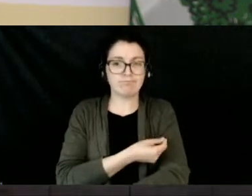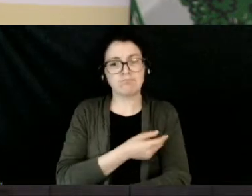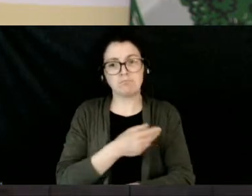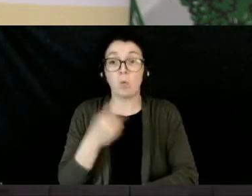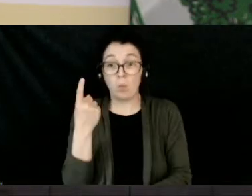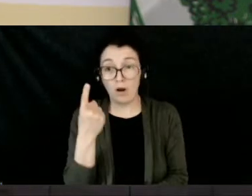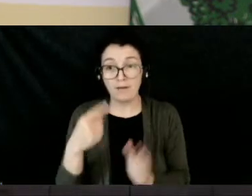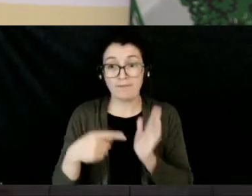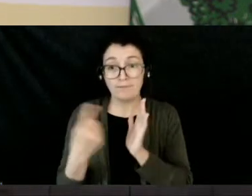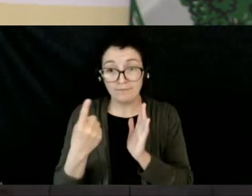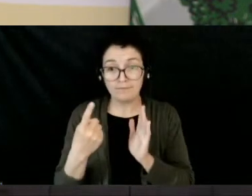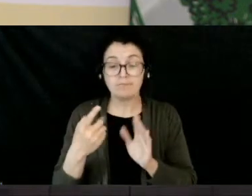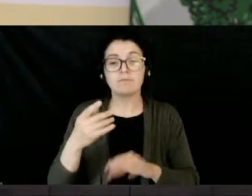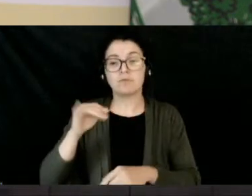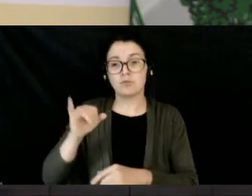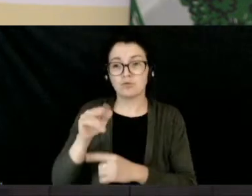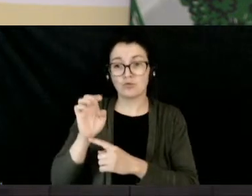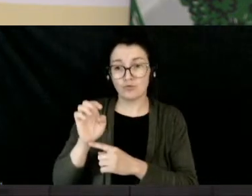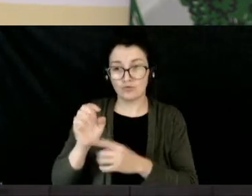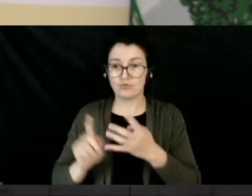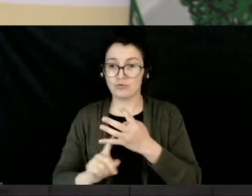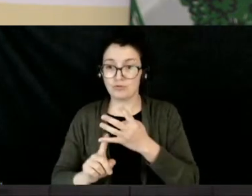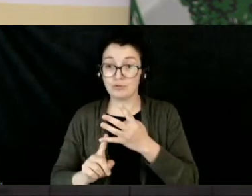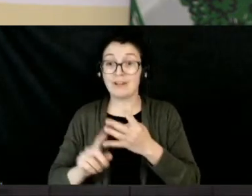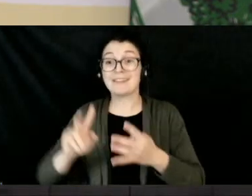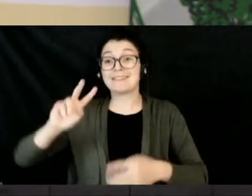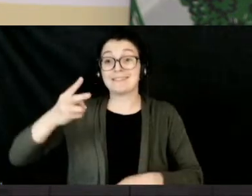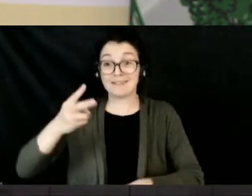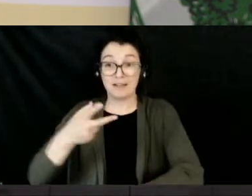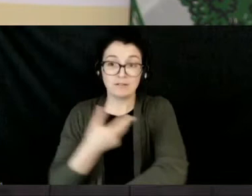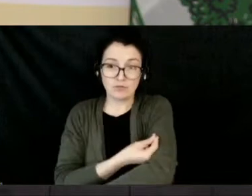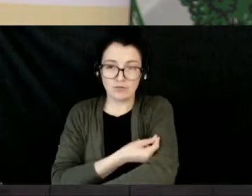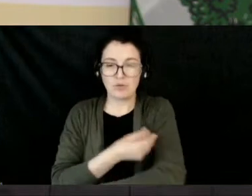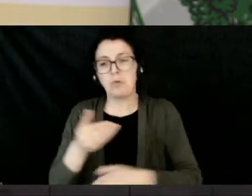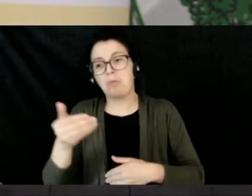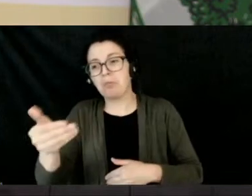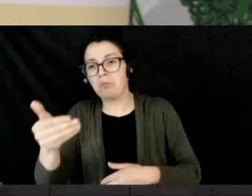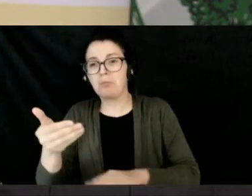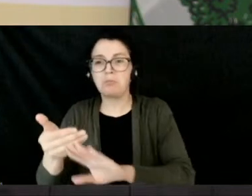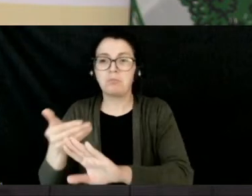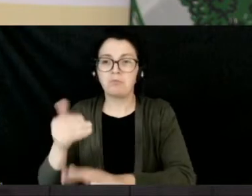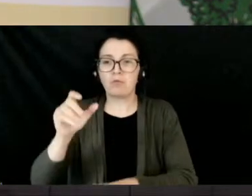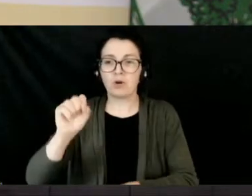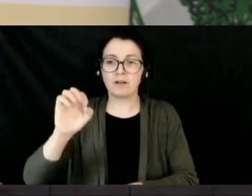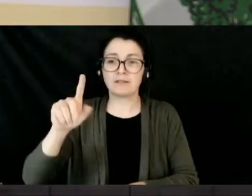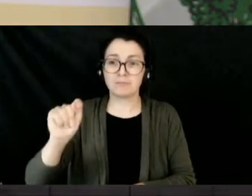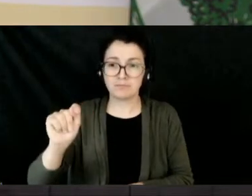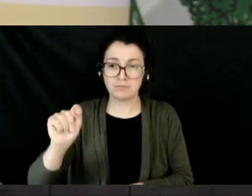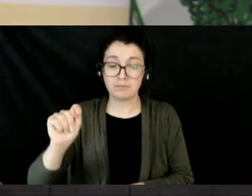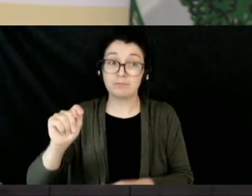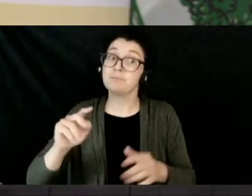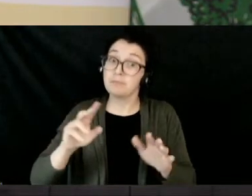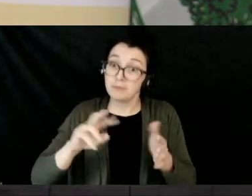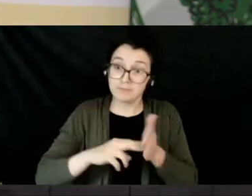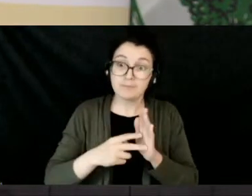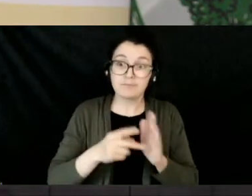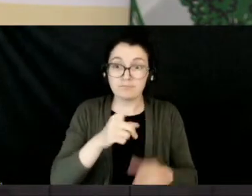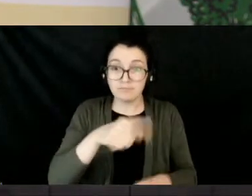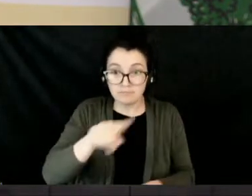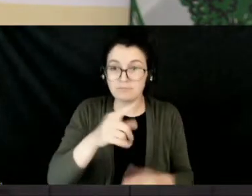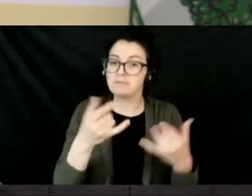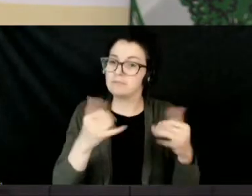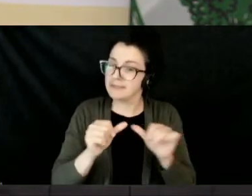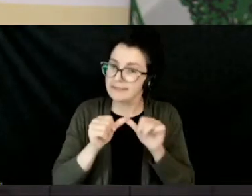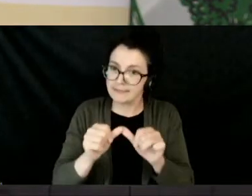second doses can be completed by September. But that will require Islanders continuing to sign up, to register, and to go out and get their